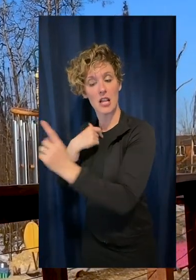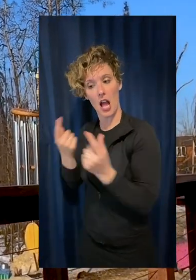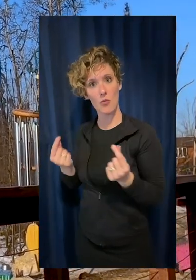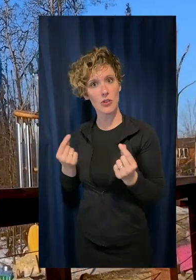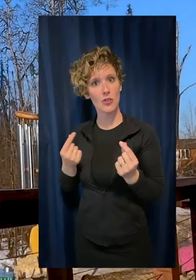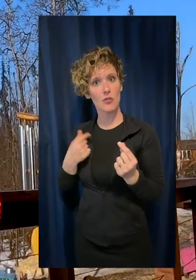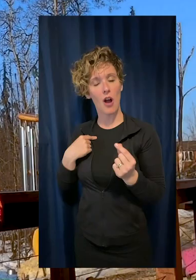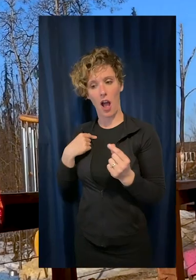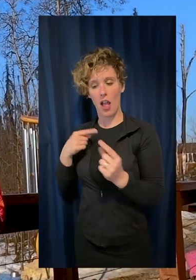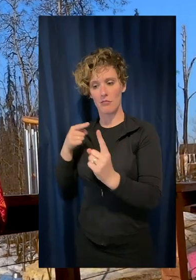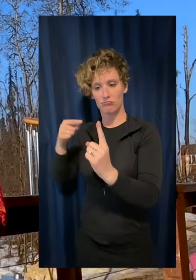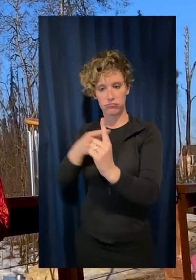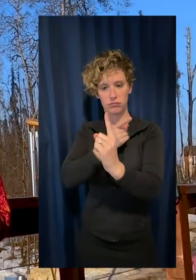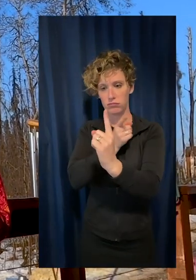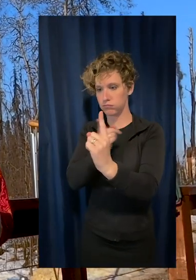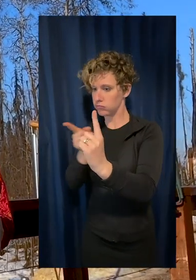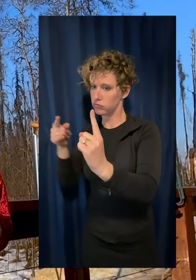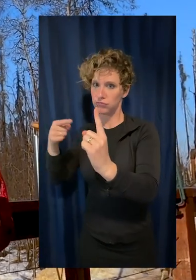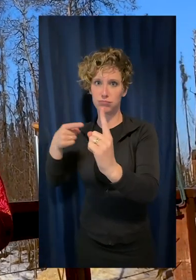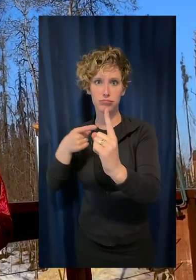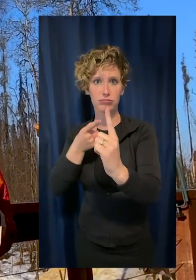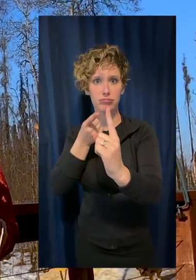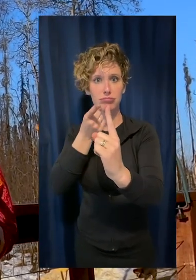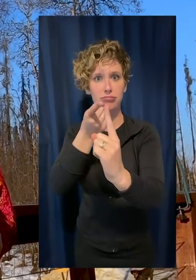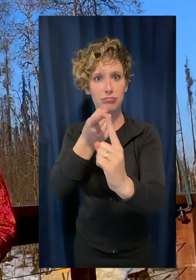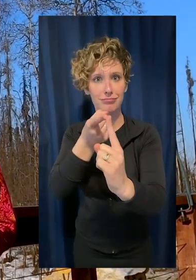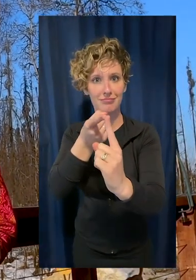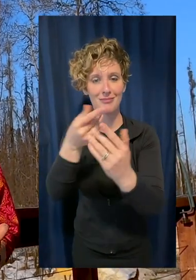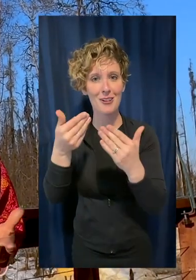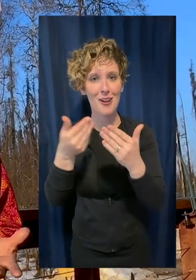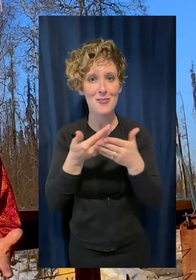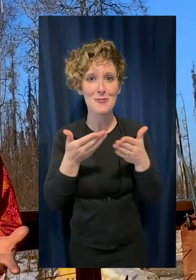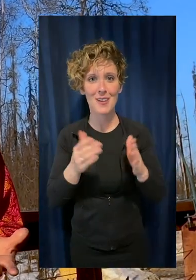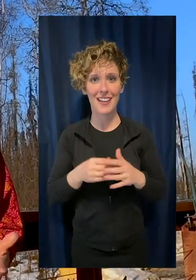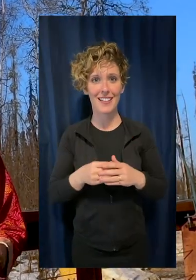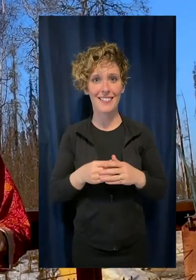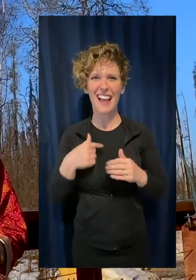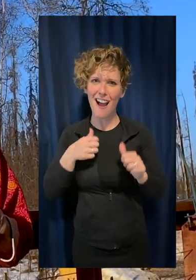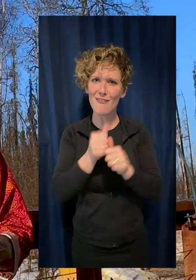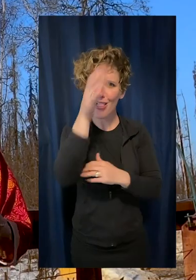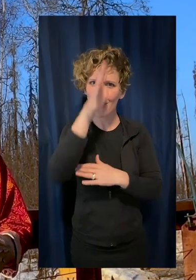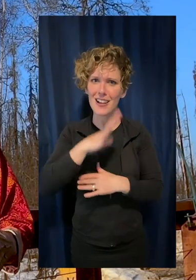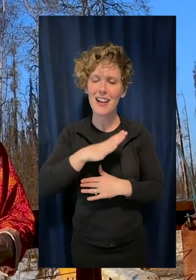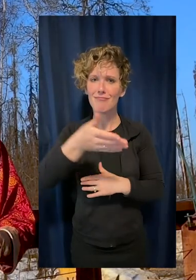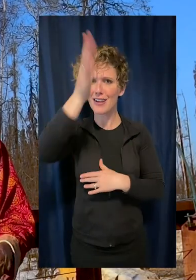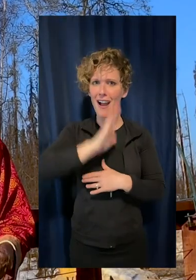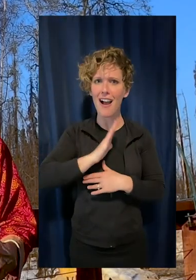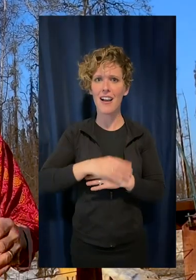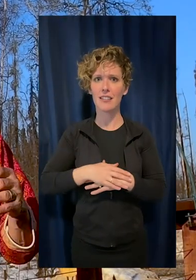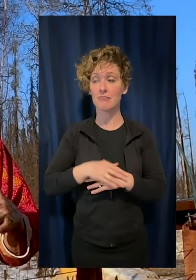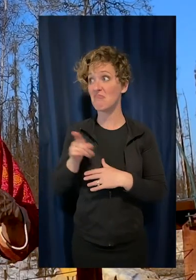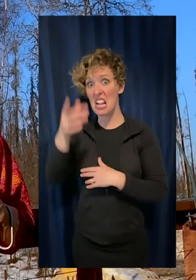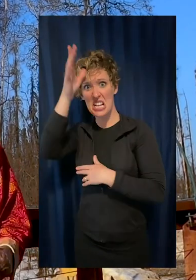myself. God helps us be the best we were born to be. And I was born to